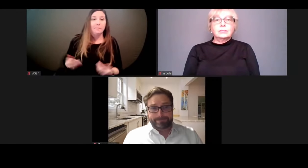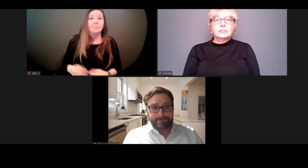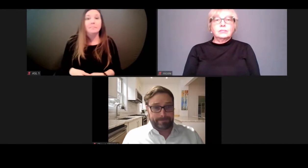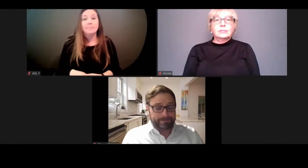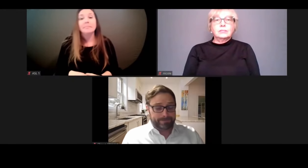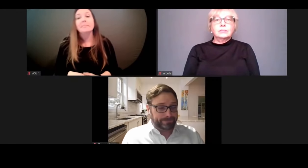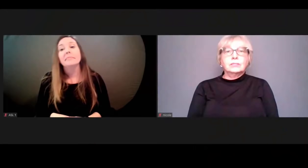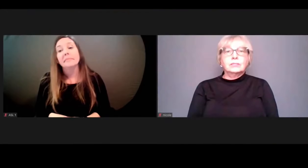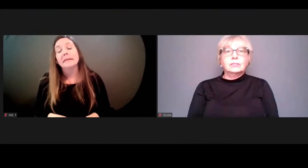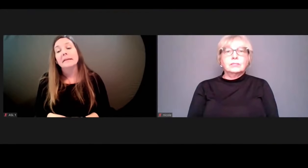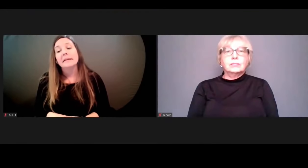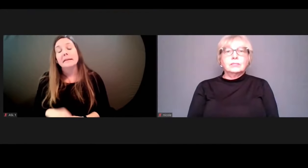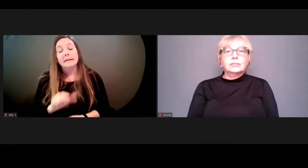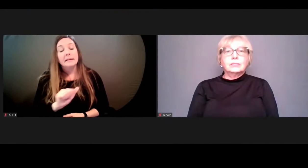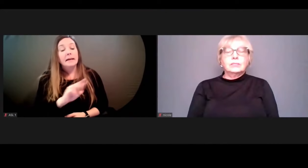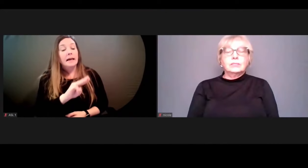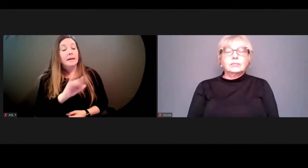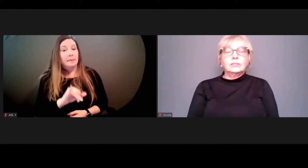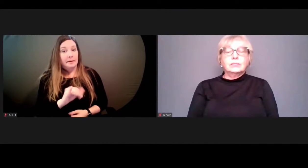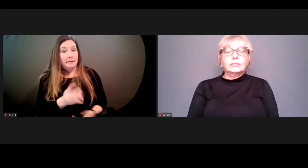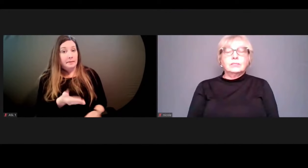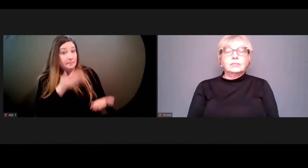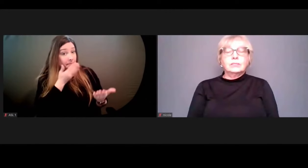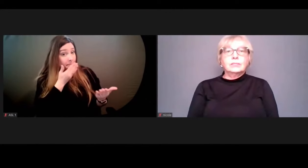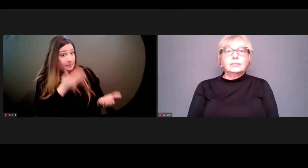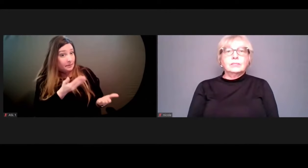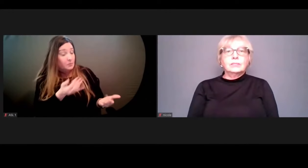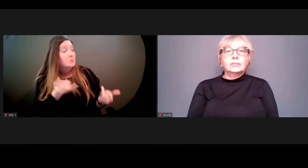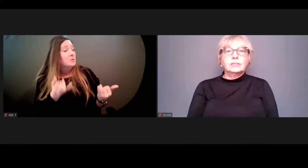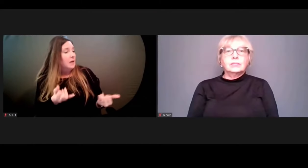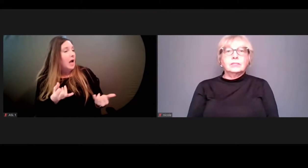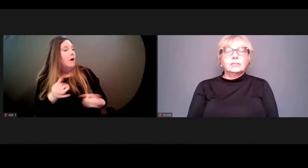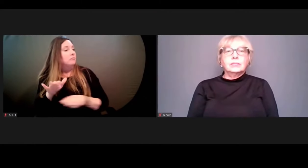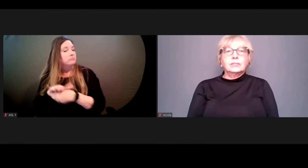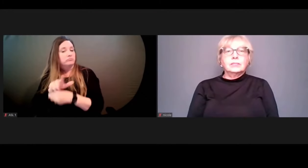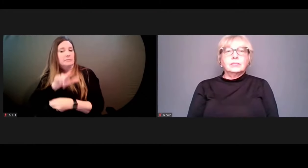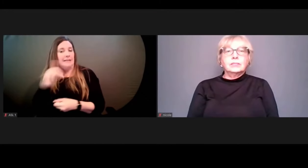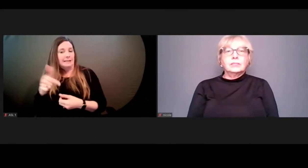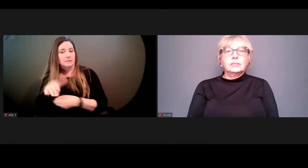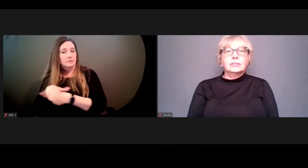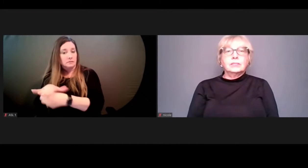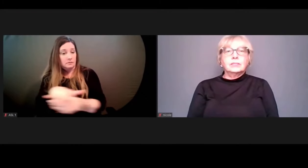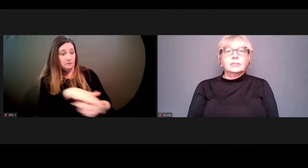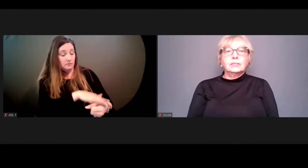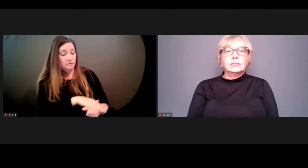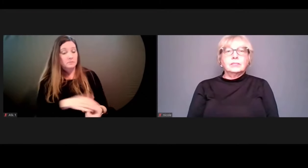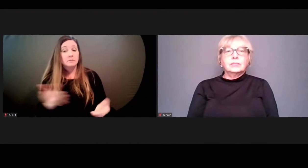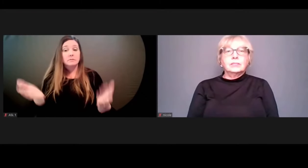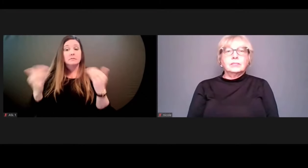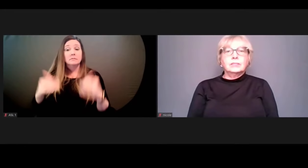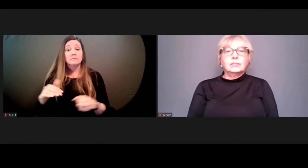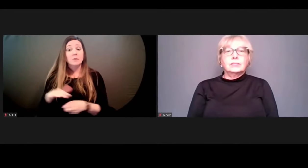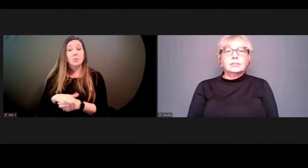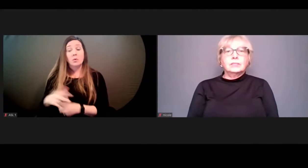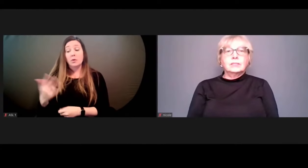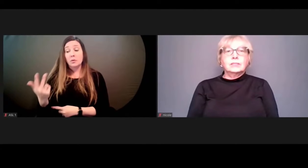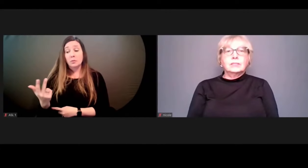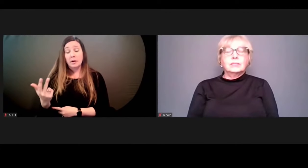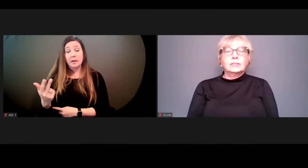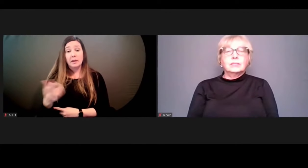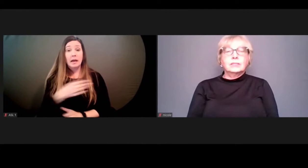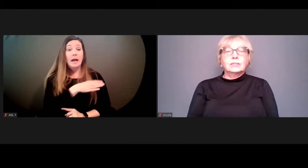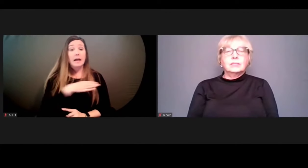Thank you. We will continue going through our wards. So we will now go with Ward 3, Councillor